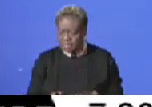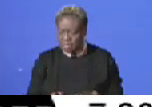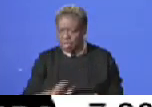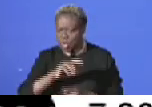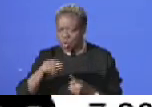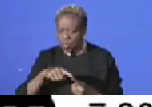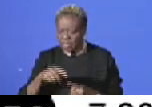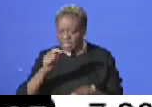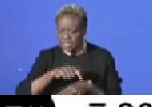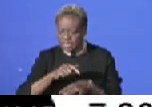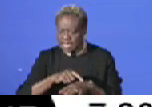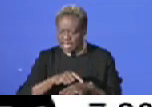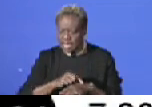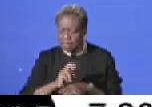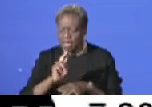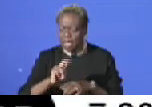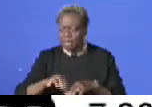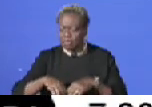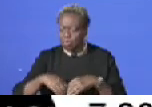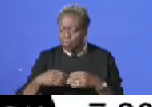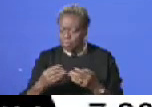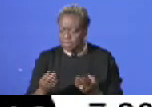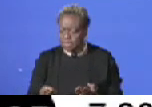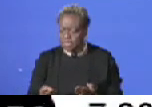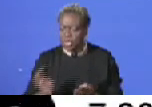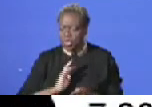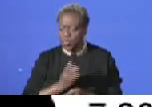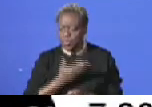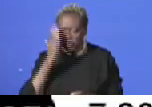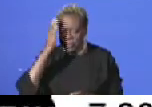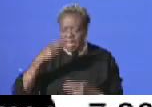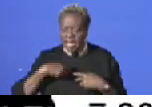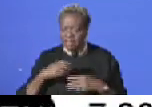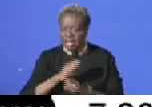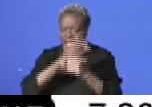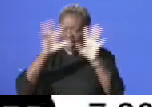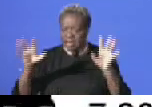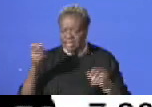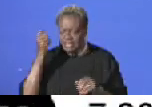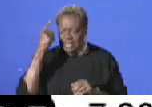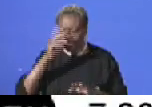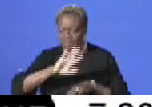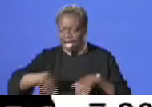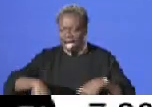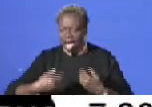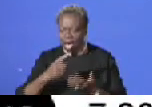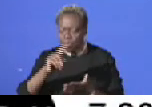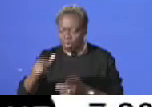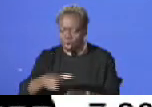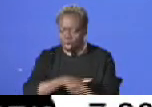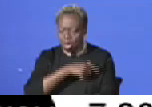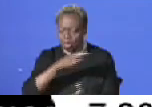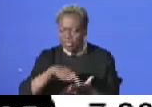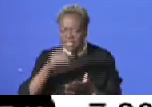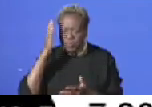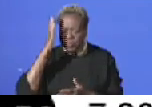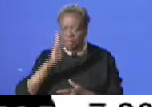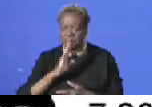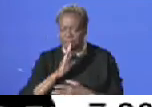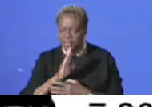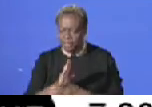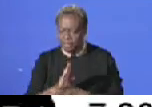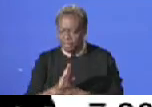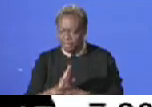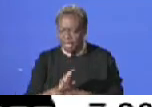either have a clear understanding of how long this is going to prevail or that so much time has